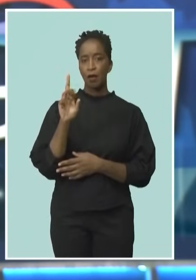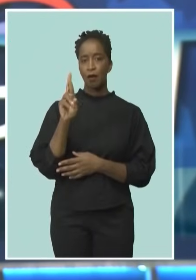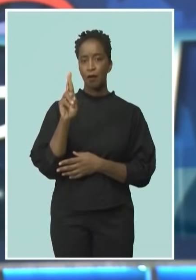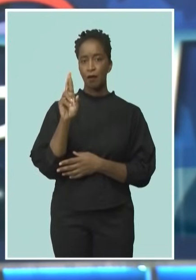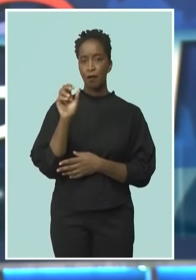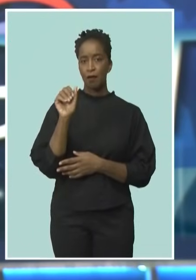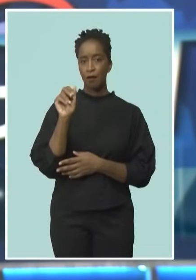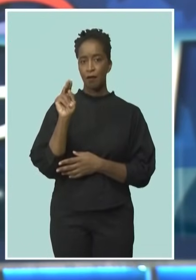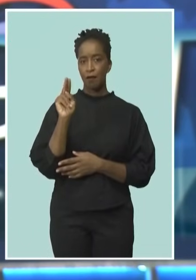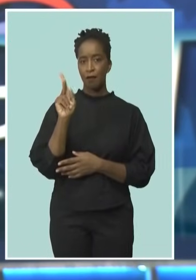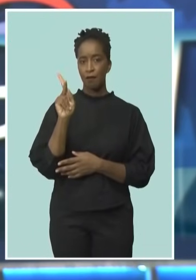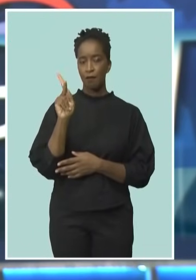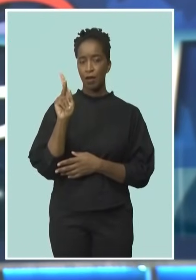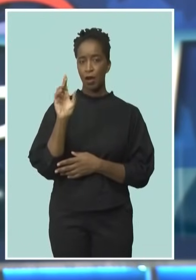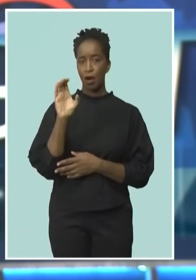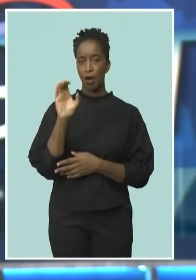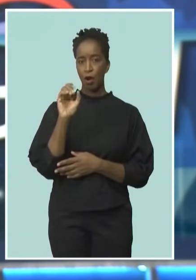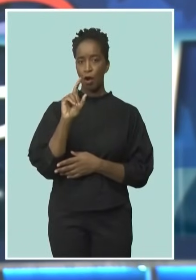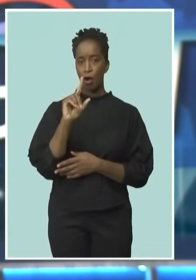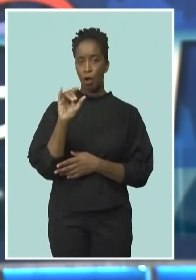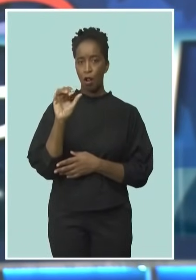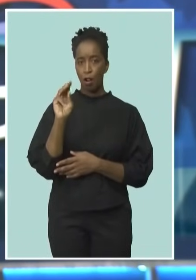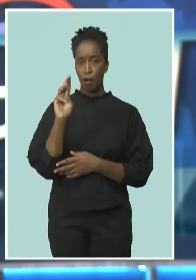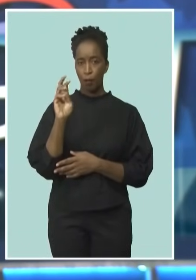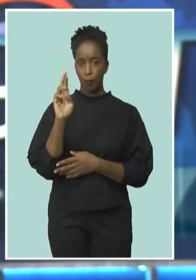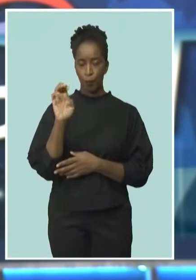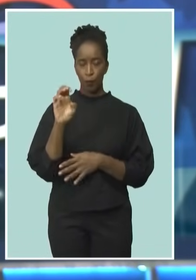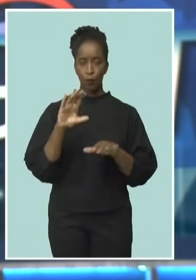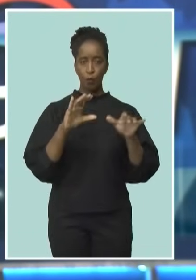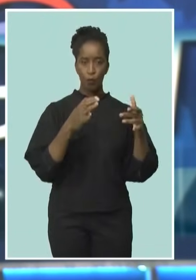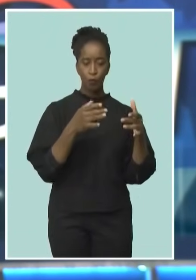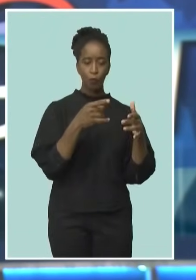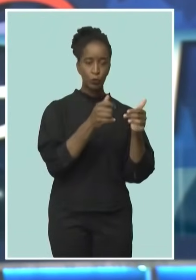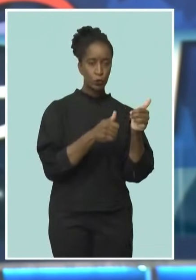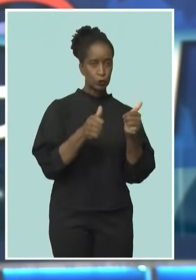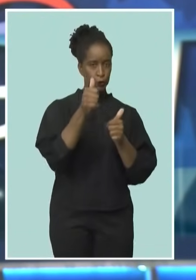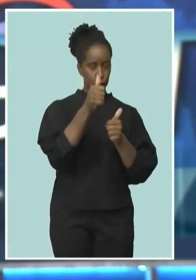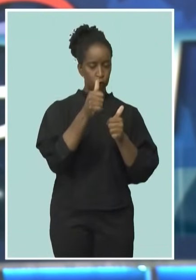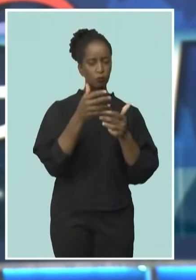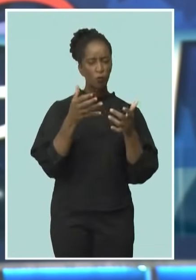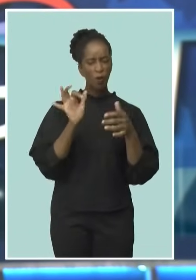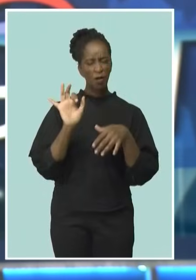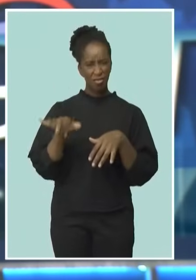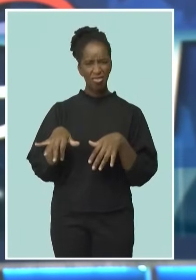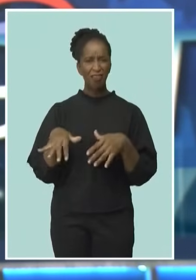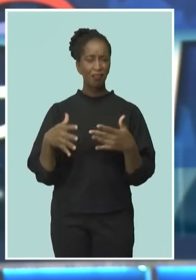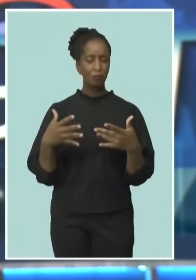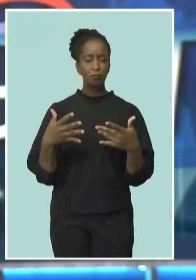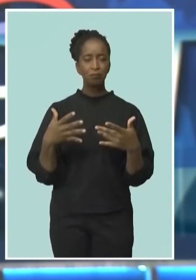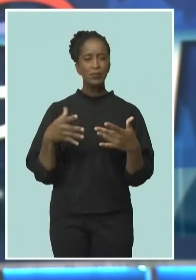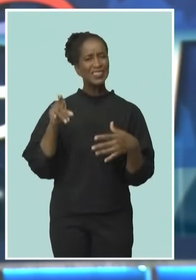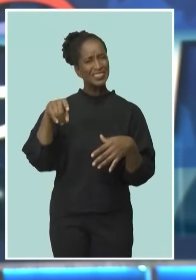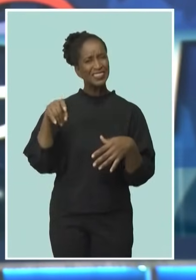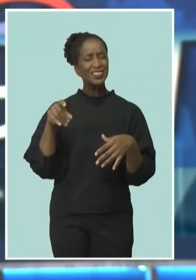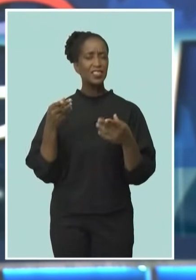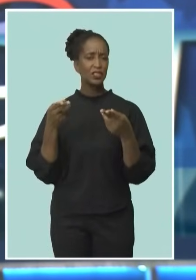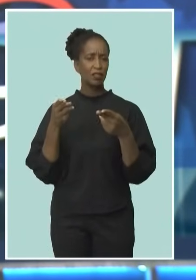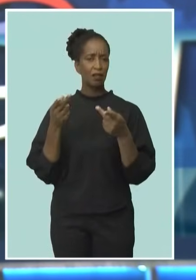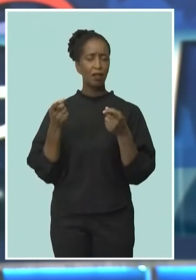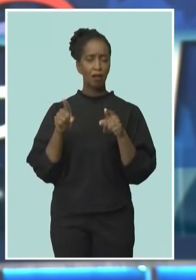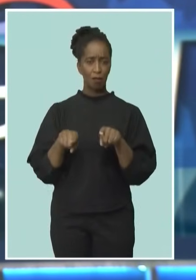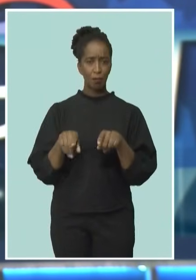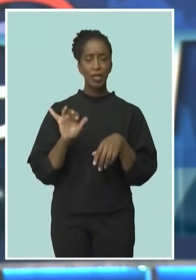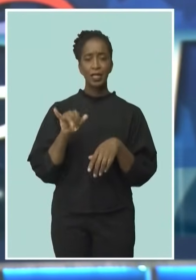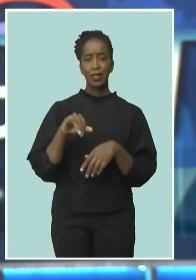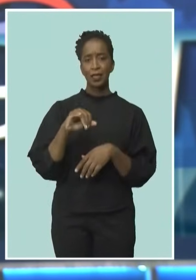Dr. Yvonne Weeks, who says for that not to be done would be a shame. Caribbean Literature Day started 6 years ago and is celebrated on